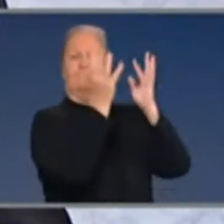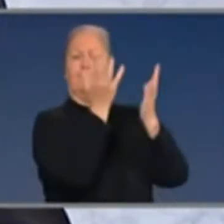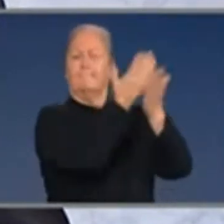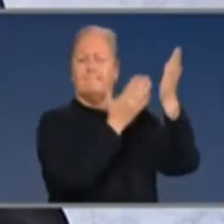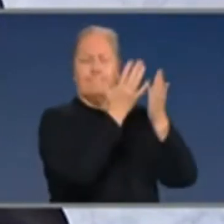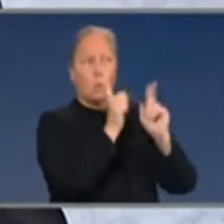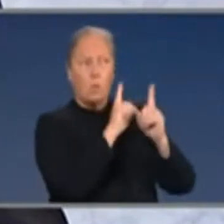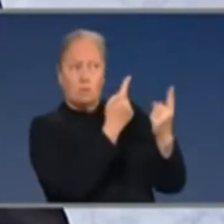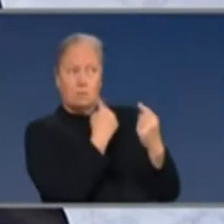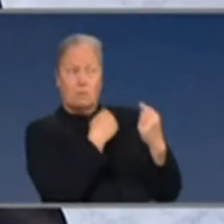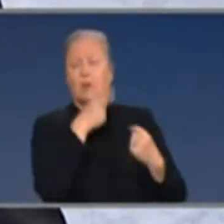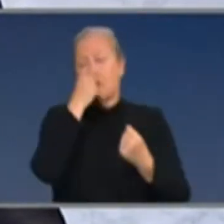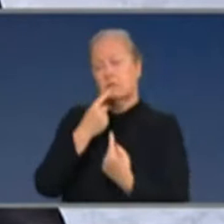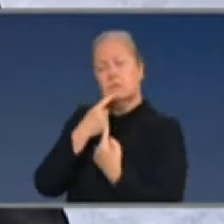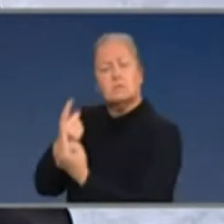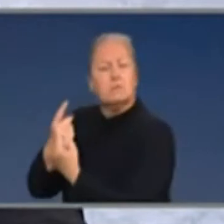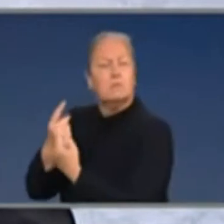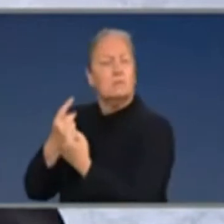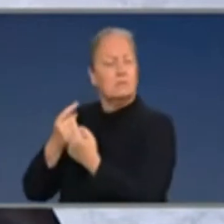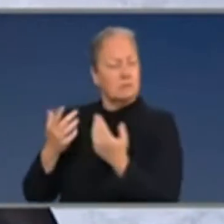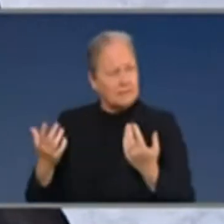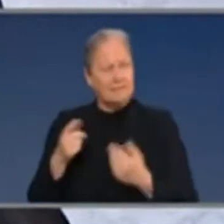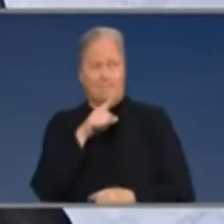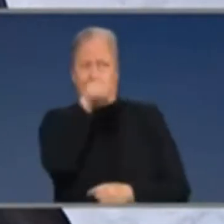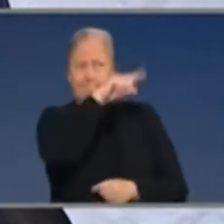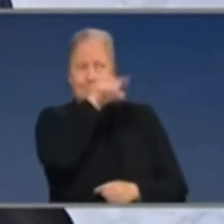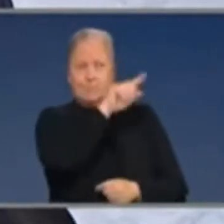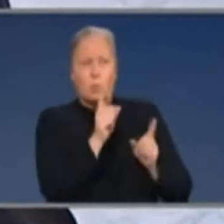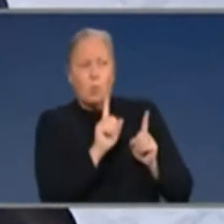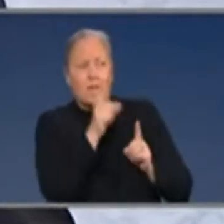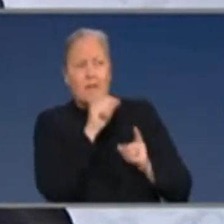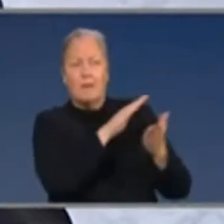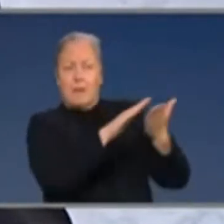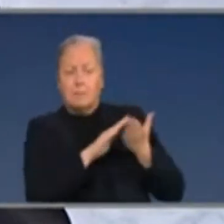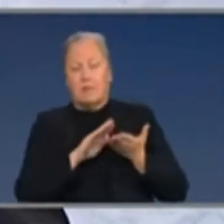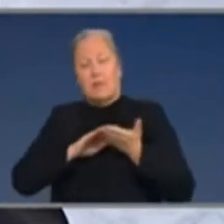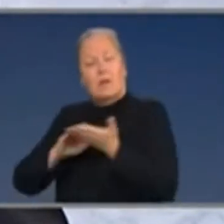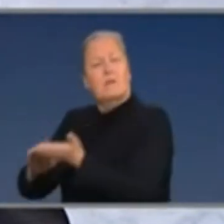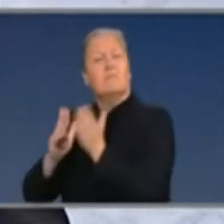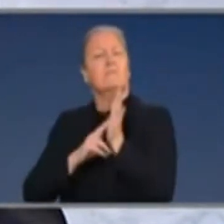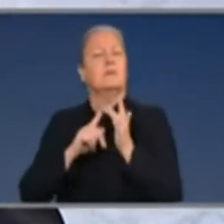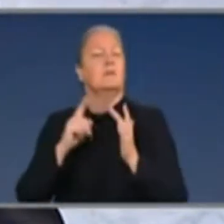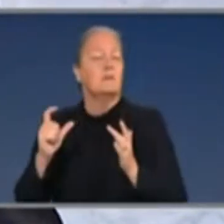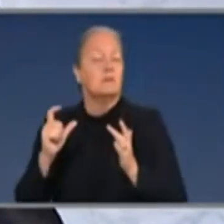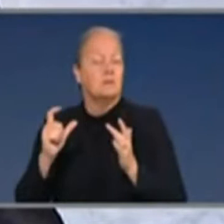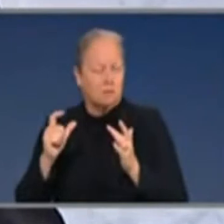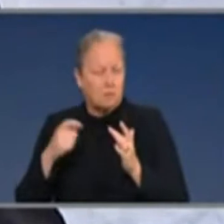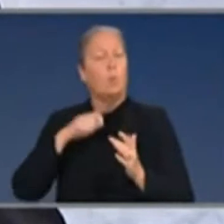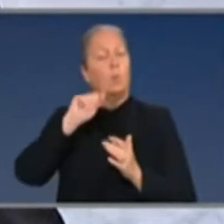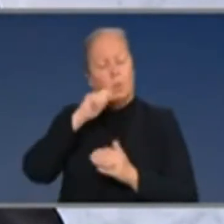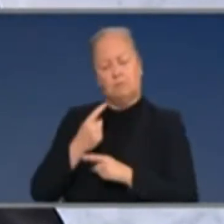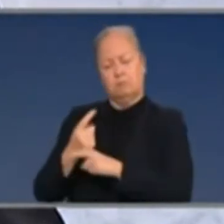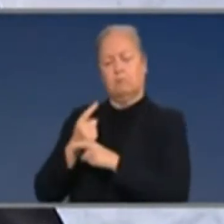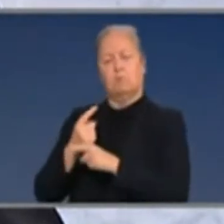further advice that would come forward from that collective group as to what may assist in Victoria. We will certainly be sharing that with the